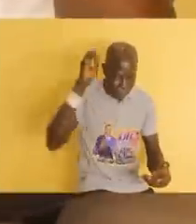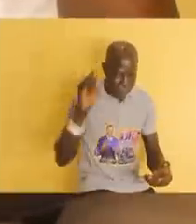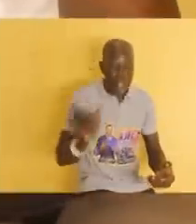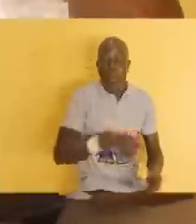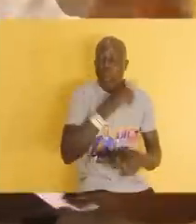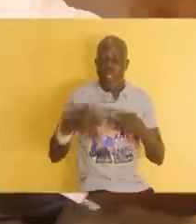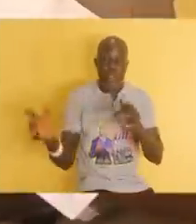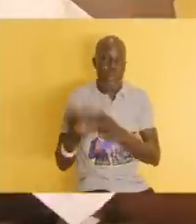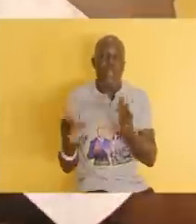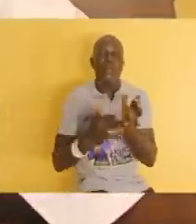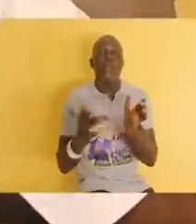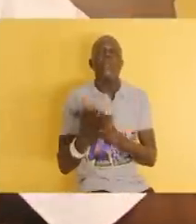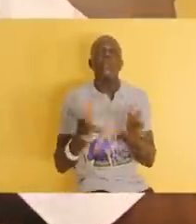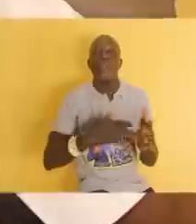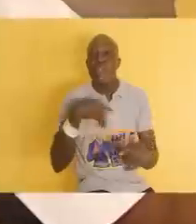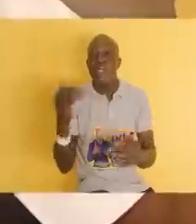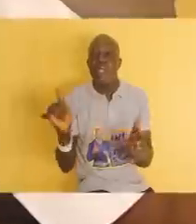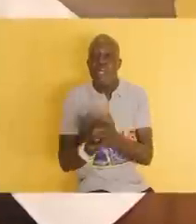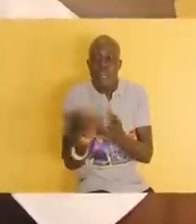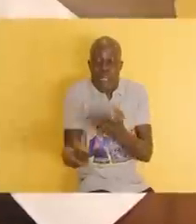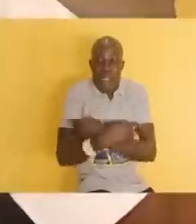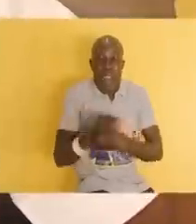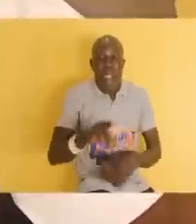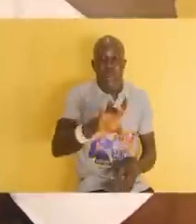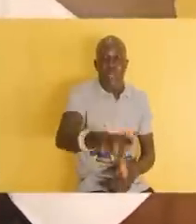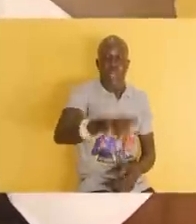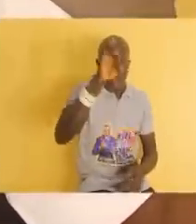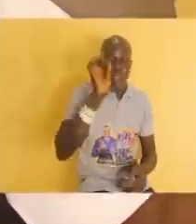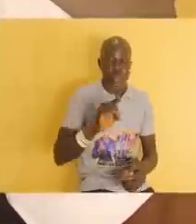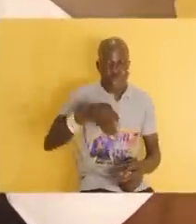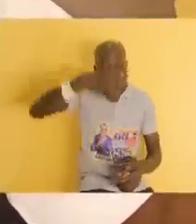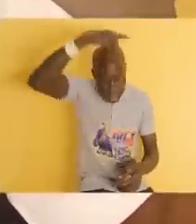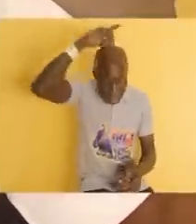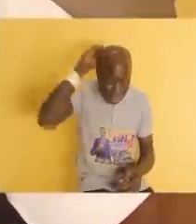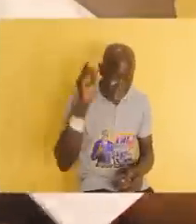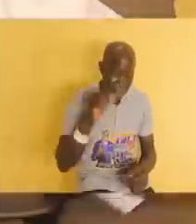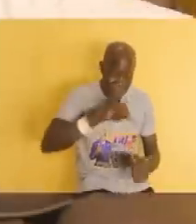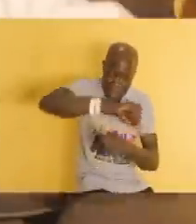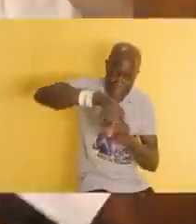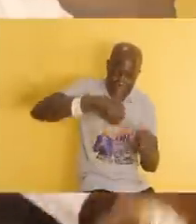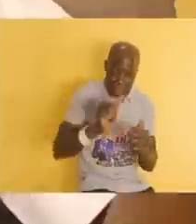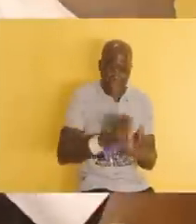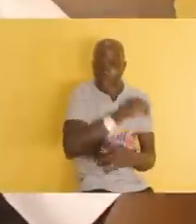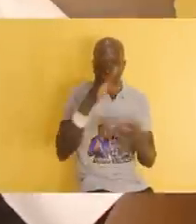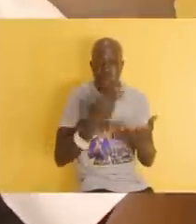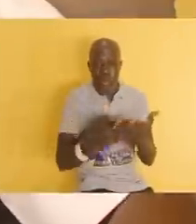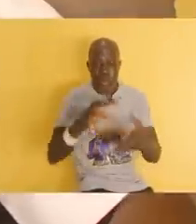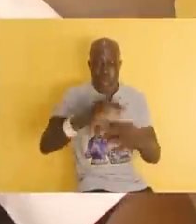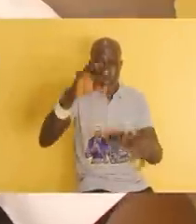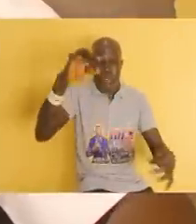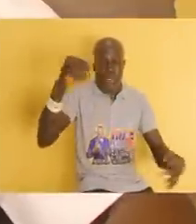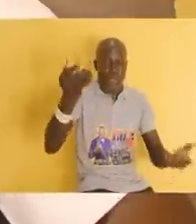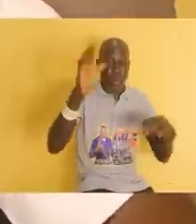bi pe ni bi pe and the bible says ojo ta fi ororo yan david the day david was anointed ke bo wonu aye the holy spirit came upon him bi pe ni bi